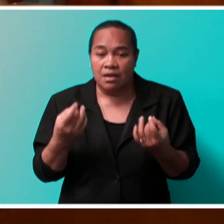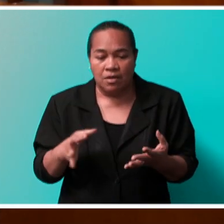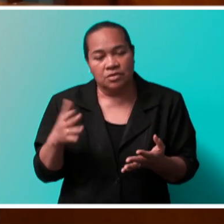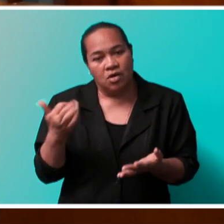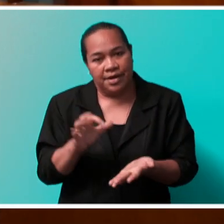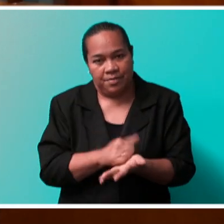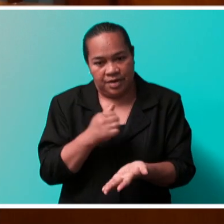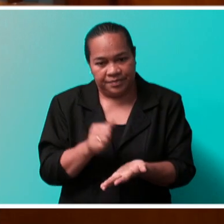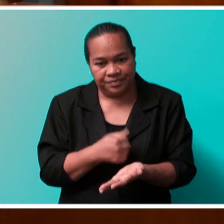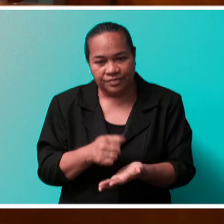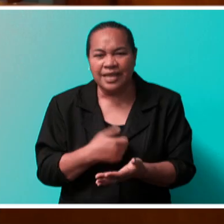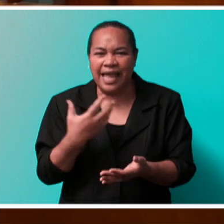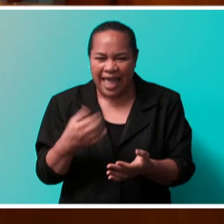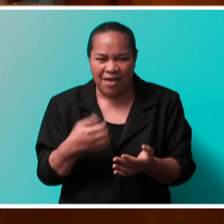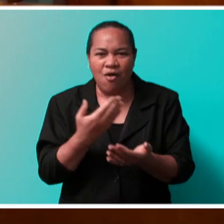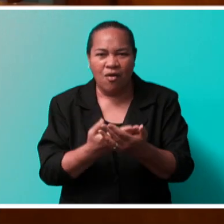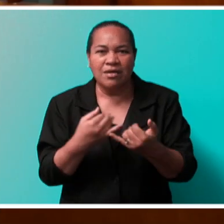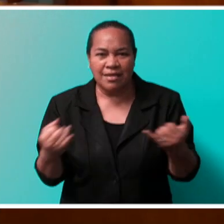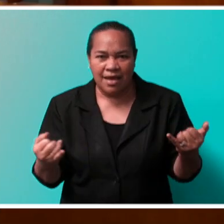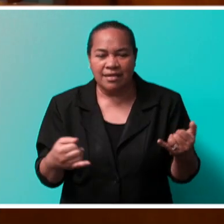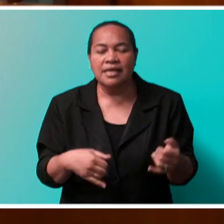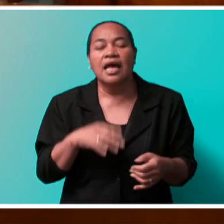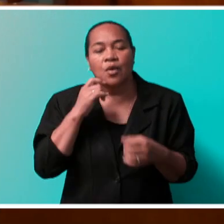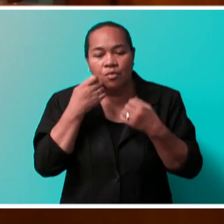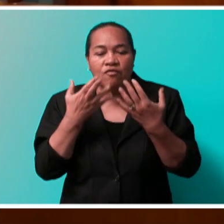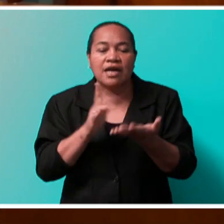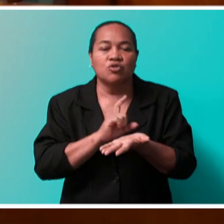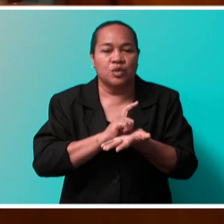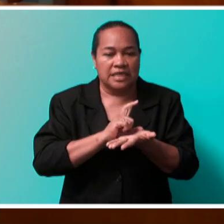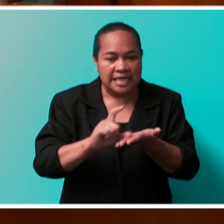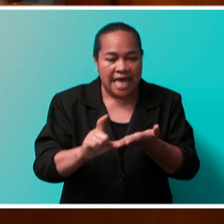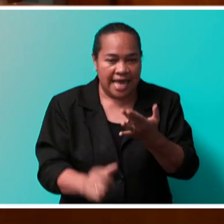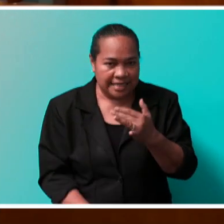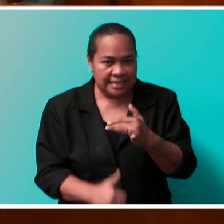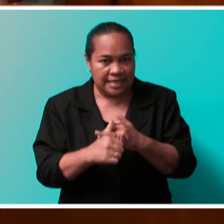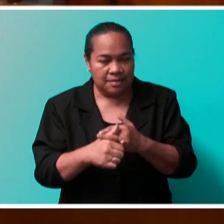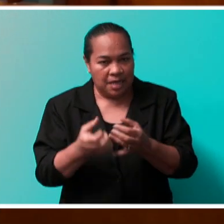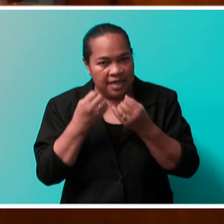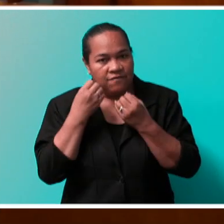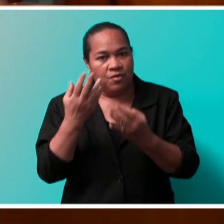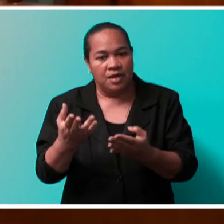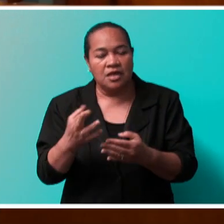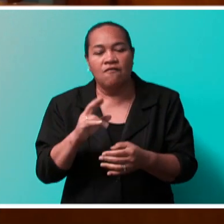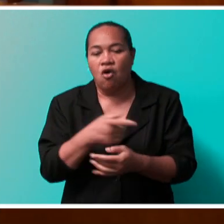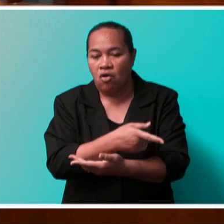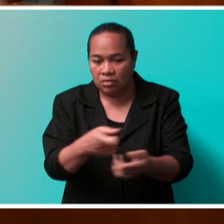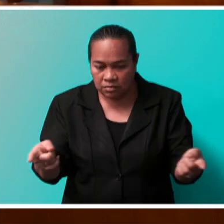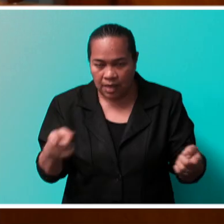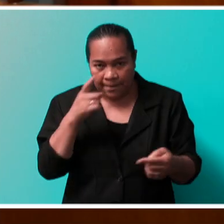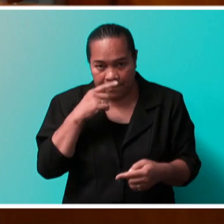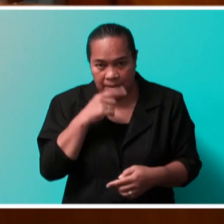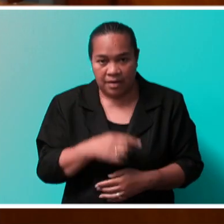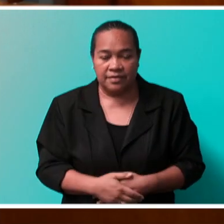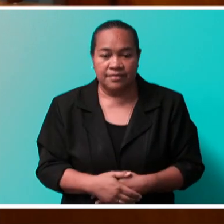and electronic formats and provides clear, accessible information for the public.